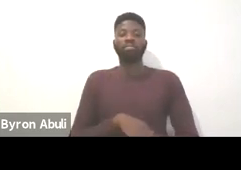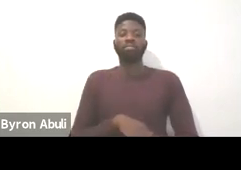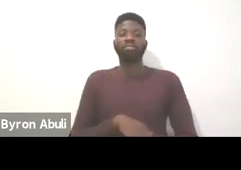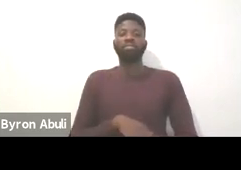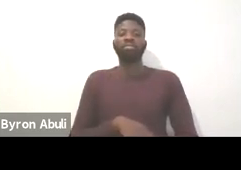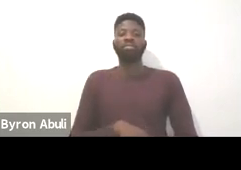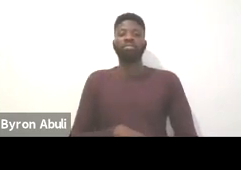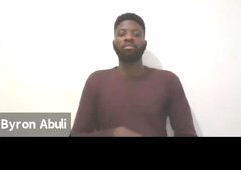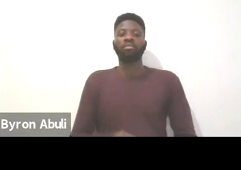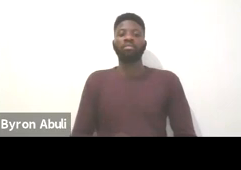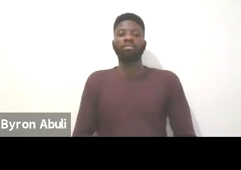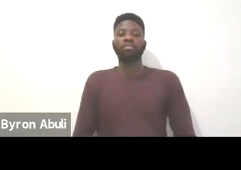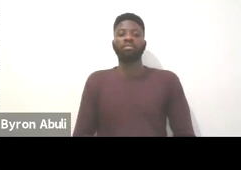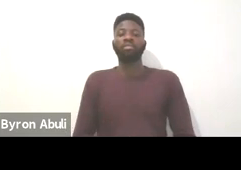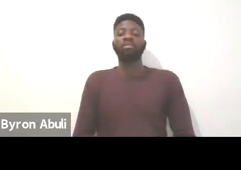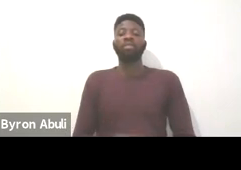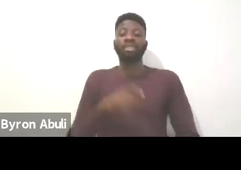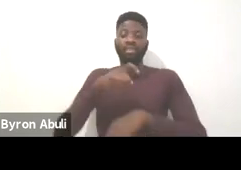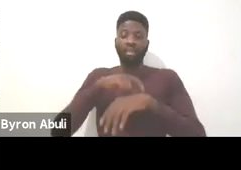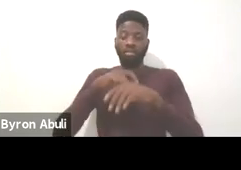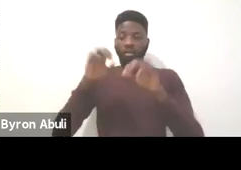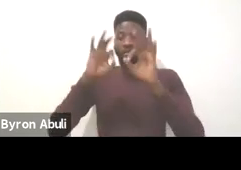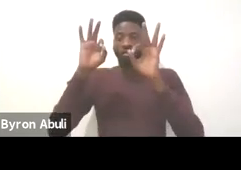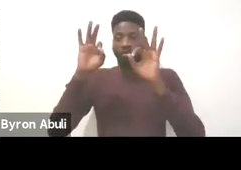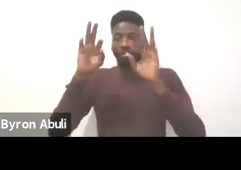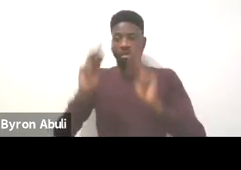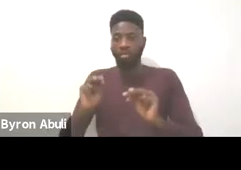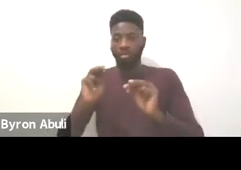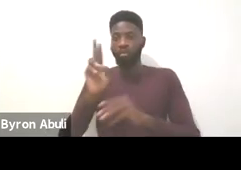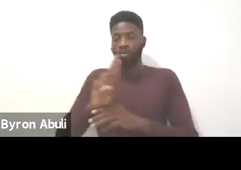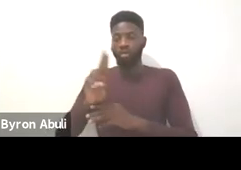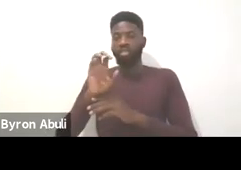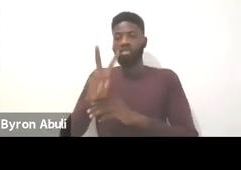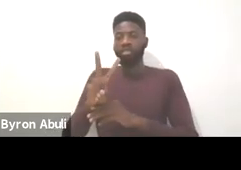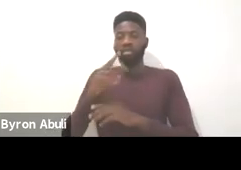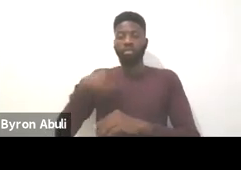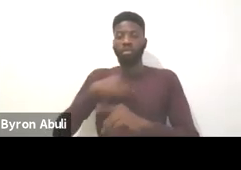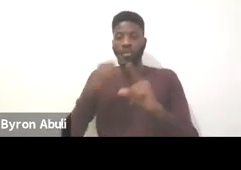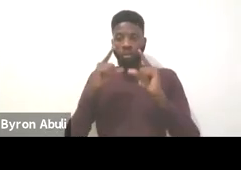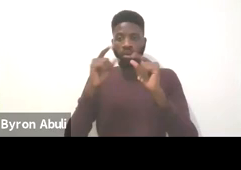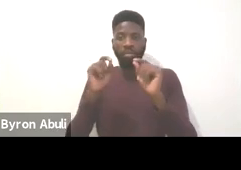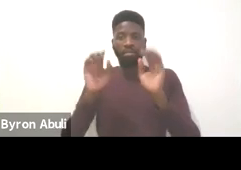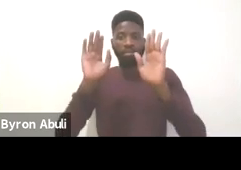to apps or formats that people use for their CVs, we say that it's important that people